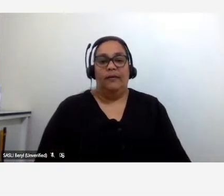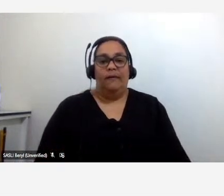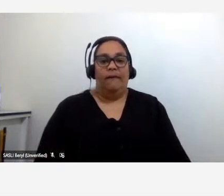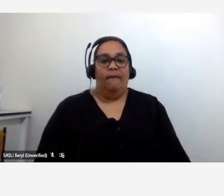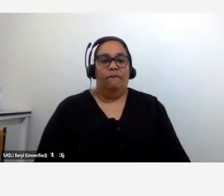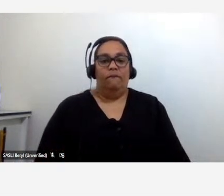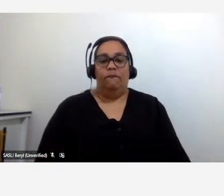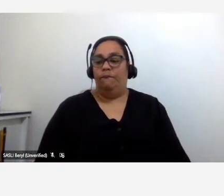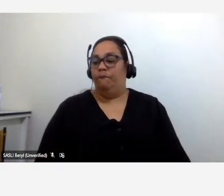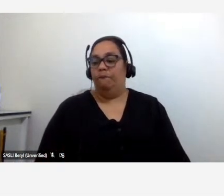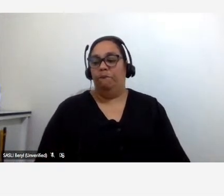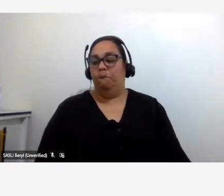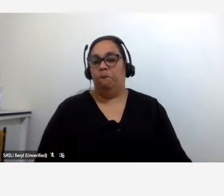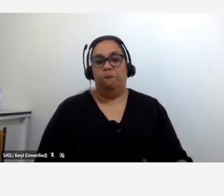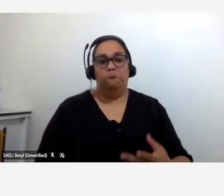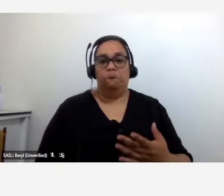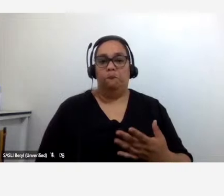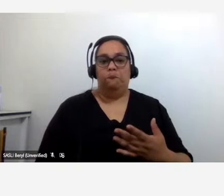Going.